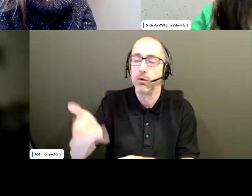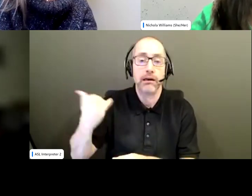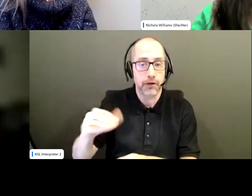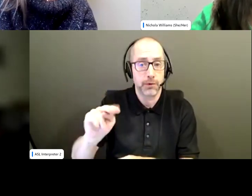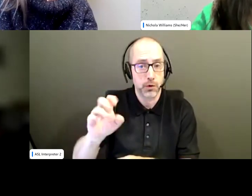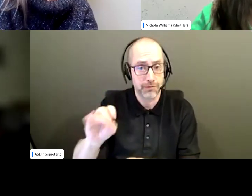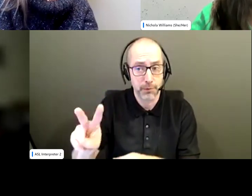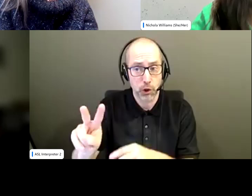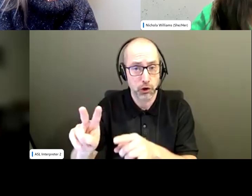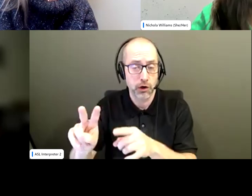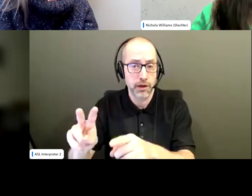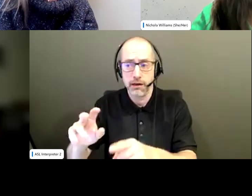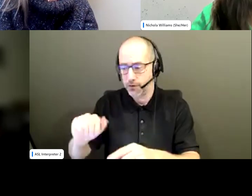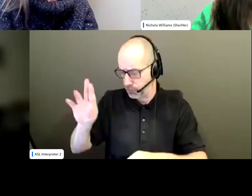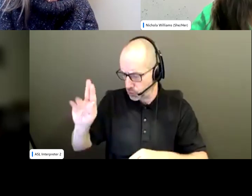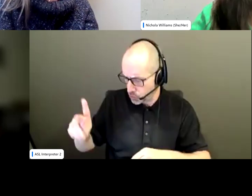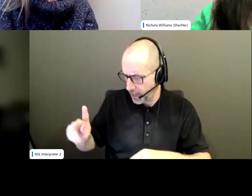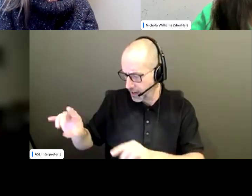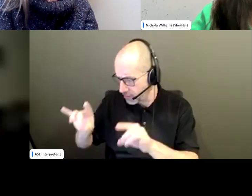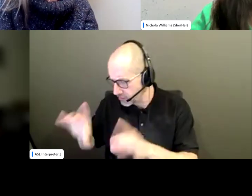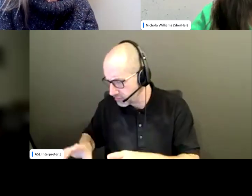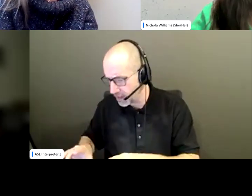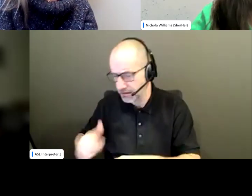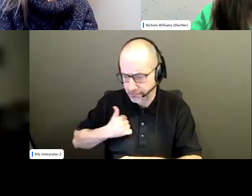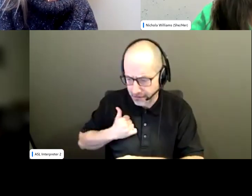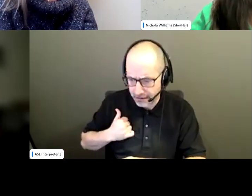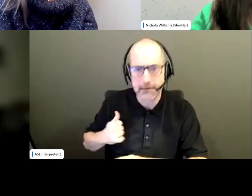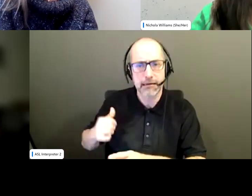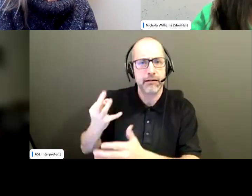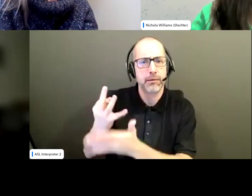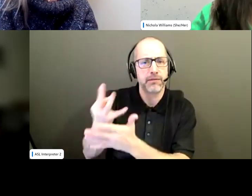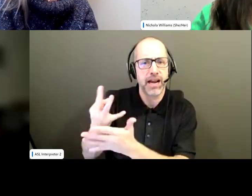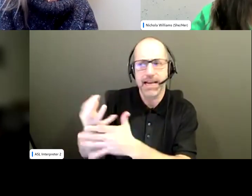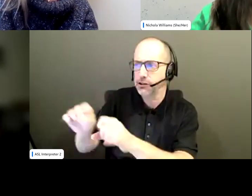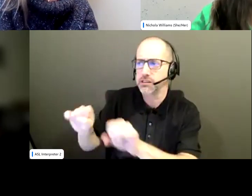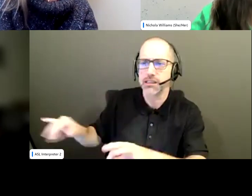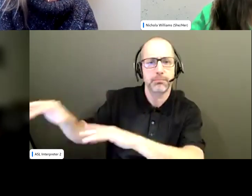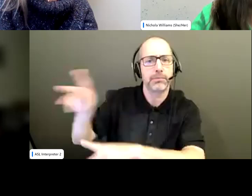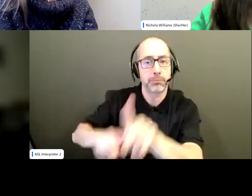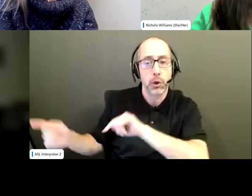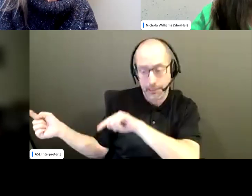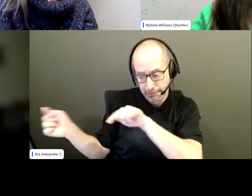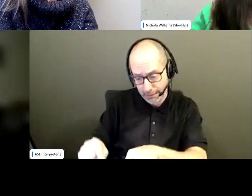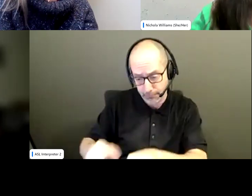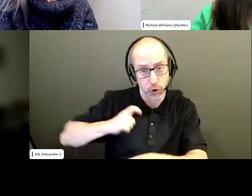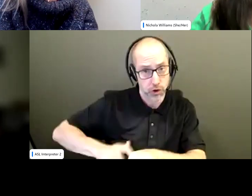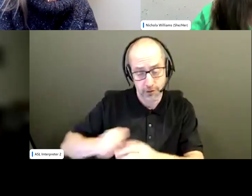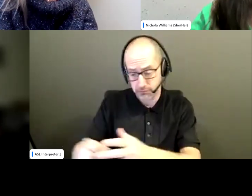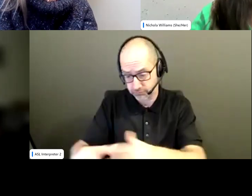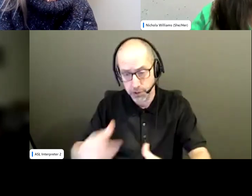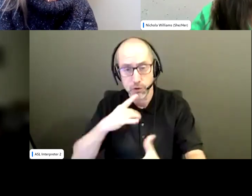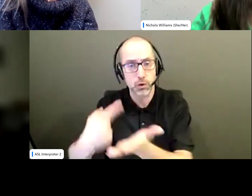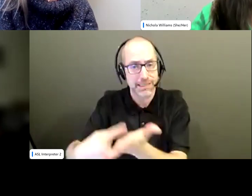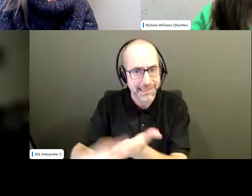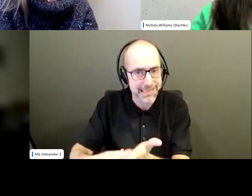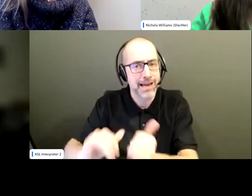the UK, Australia, and Canada came together from the financial system to talk how to make basically banking safer